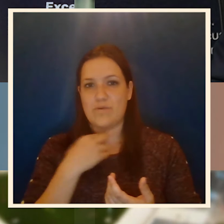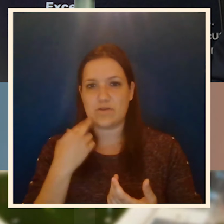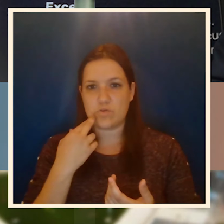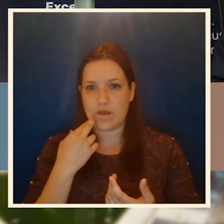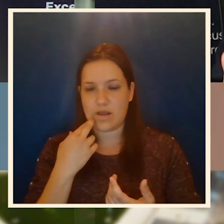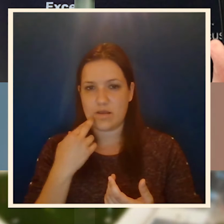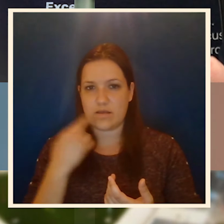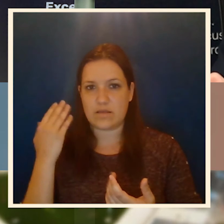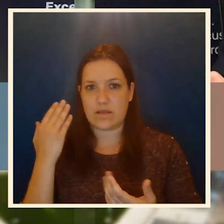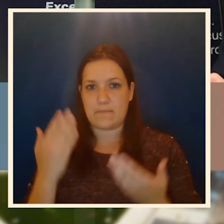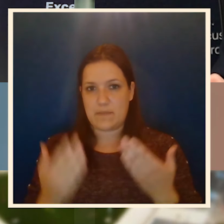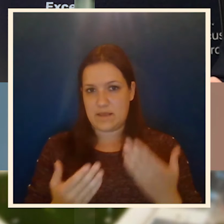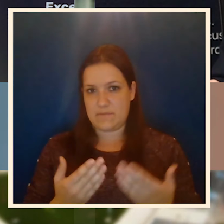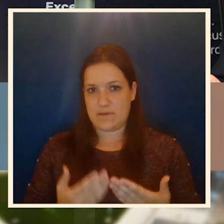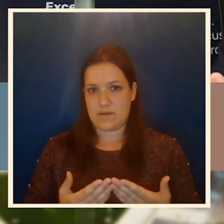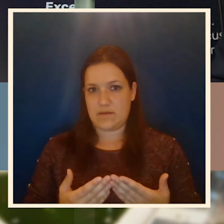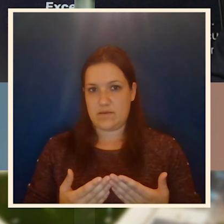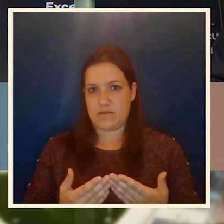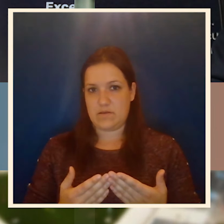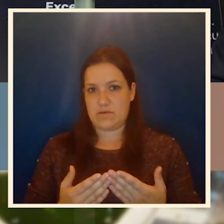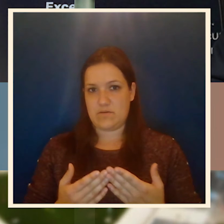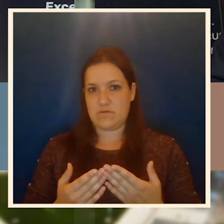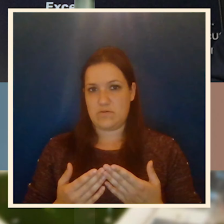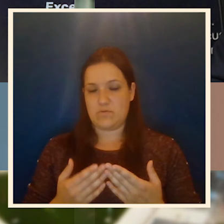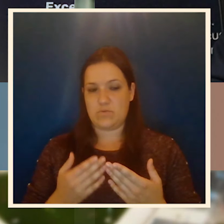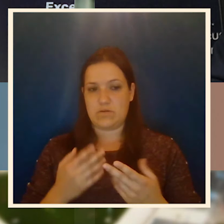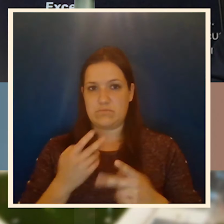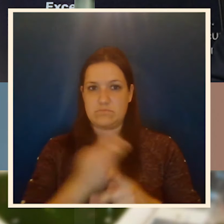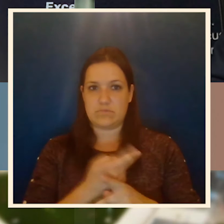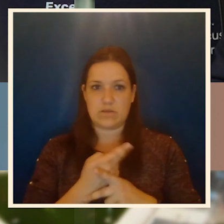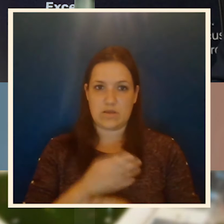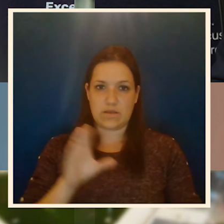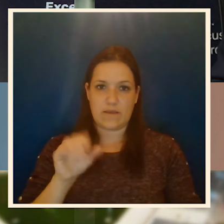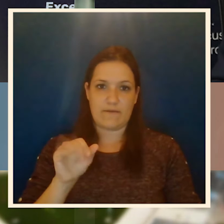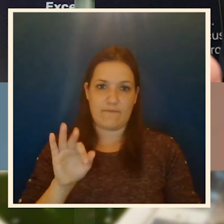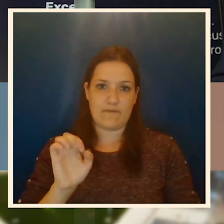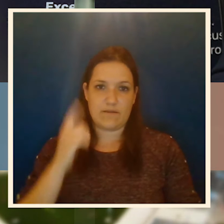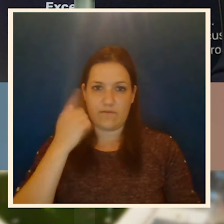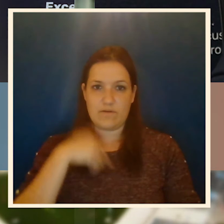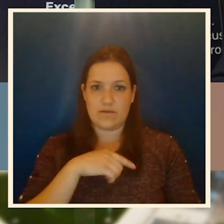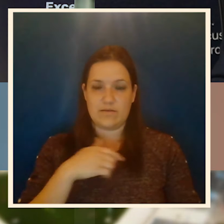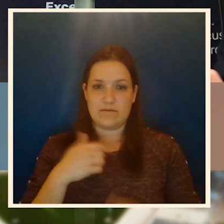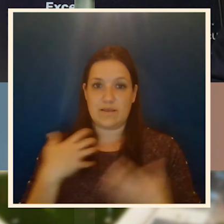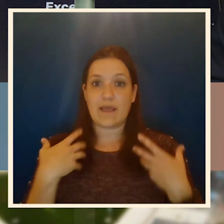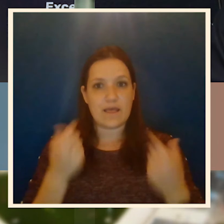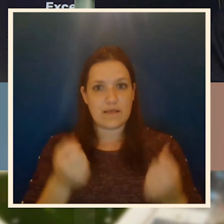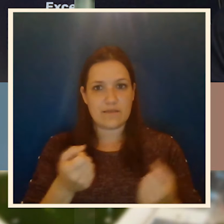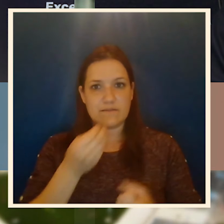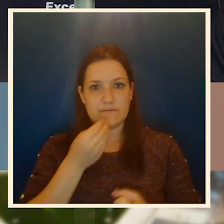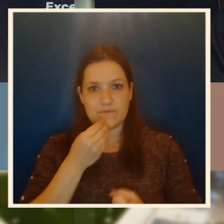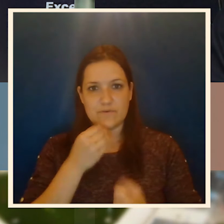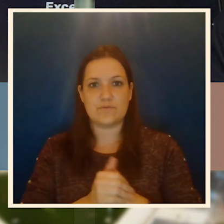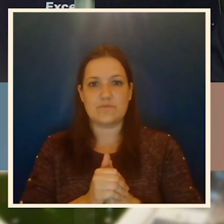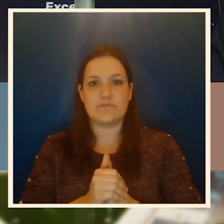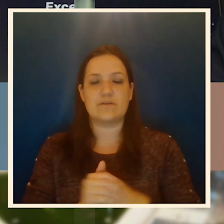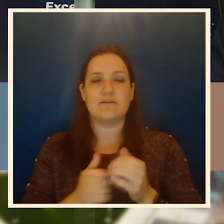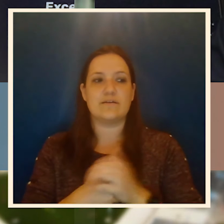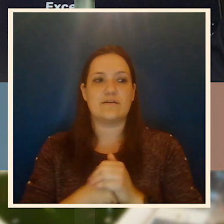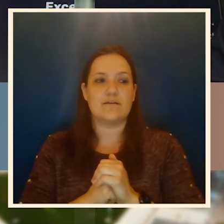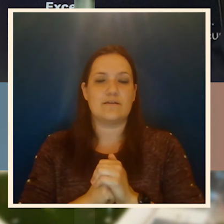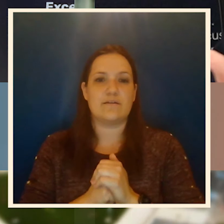restaurant that might run the cafe for us, and ideally, you know, healthy foods, which is what we tried to